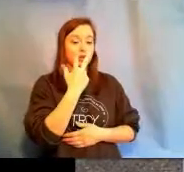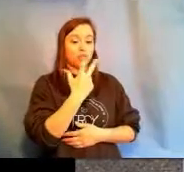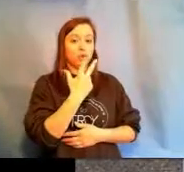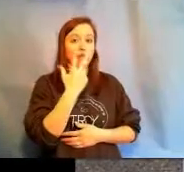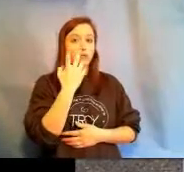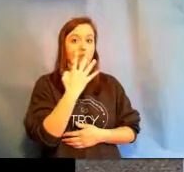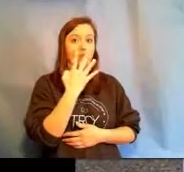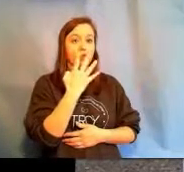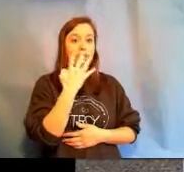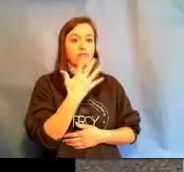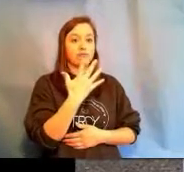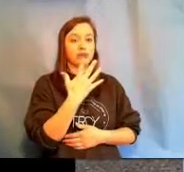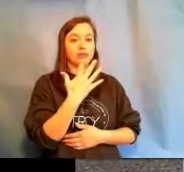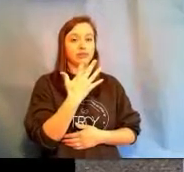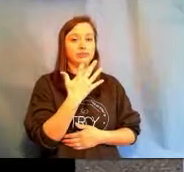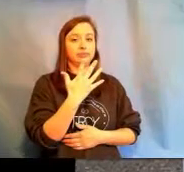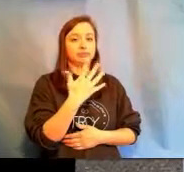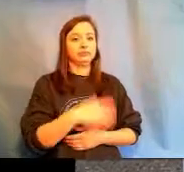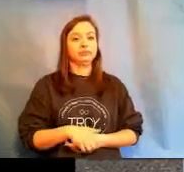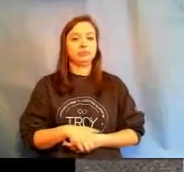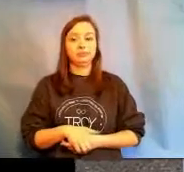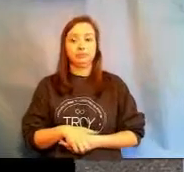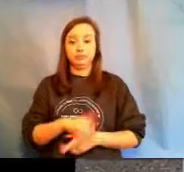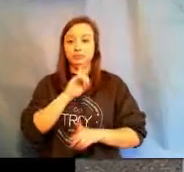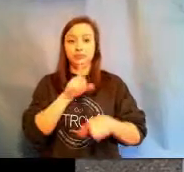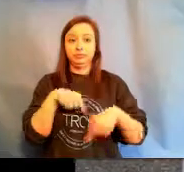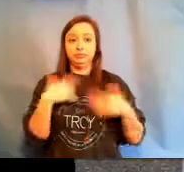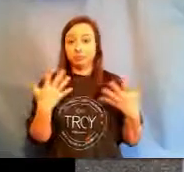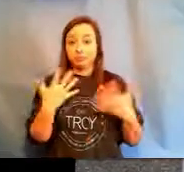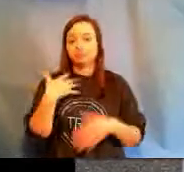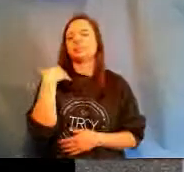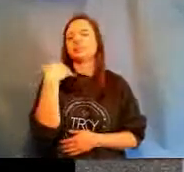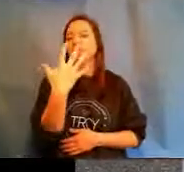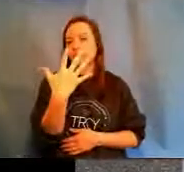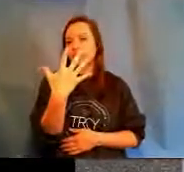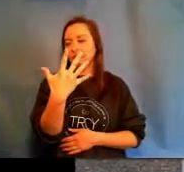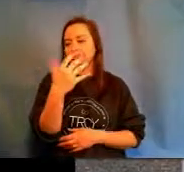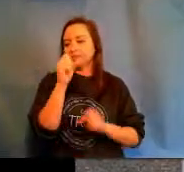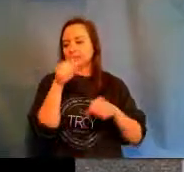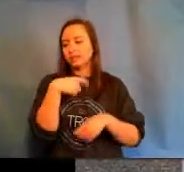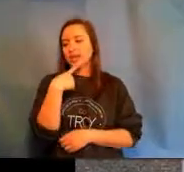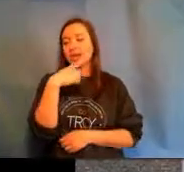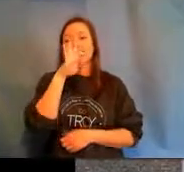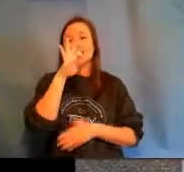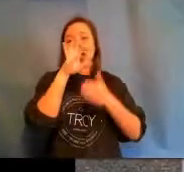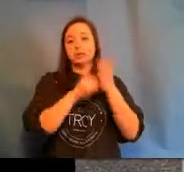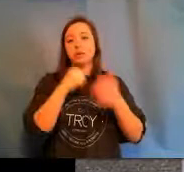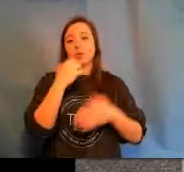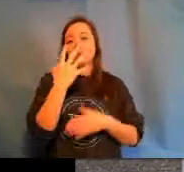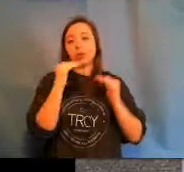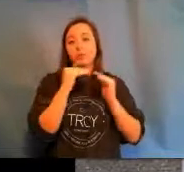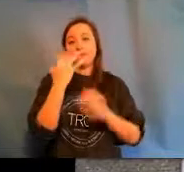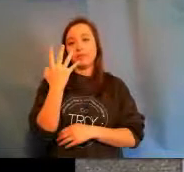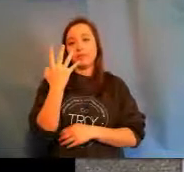2, 3, 4, 5. So my answer is 5, and I can also say 9 take away 4 equals